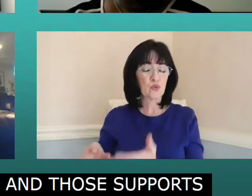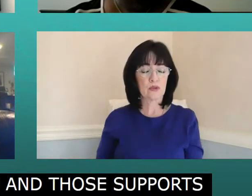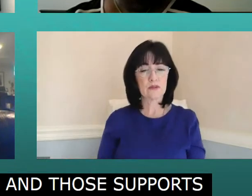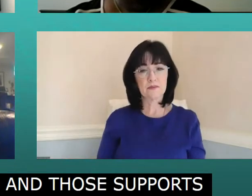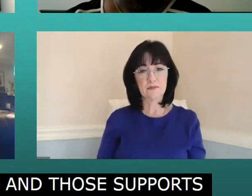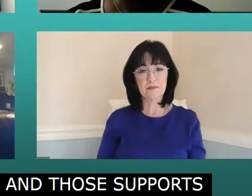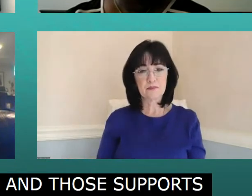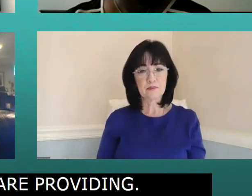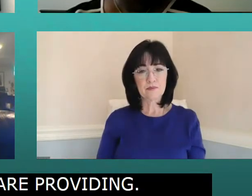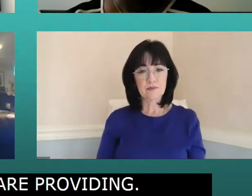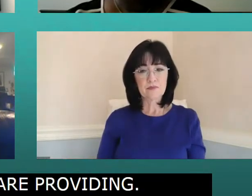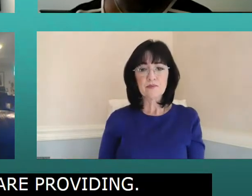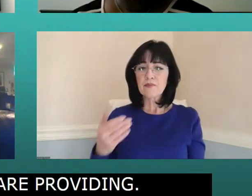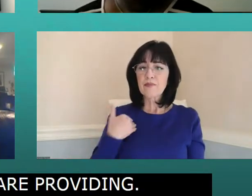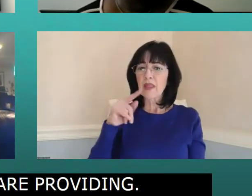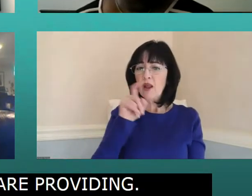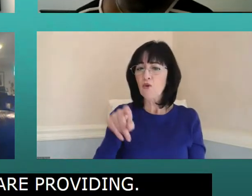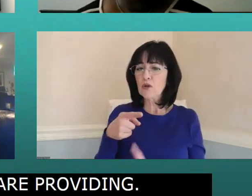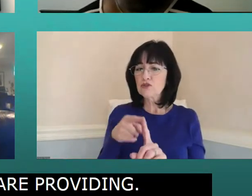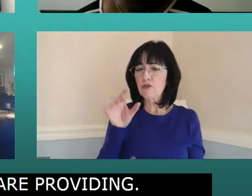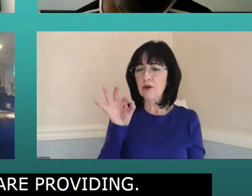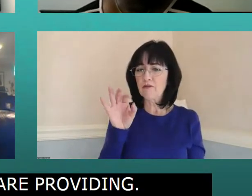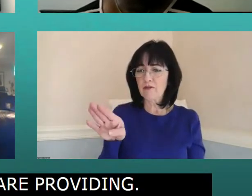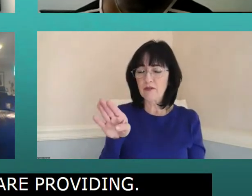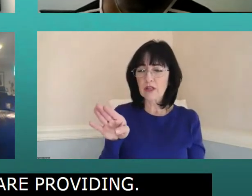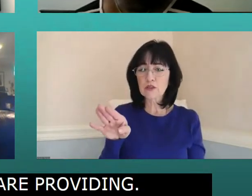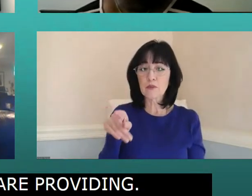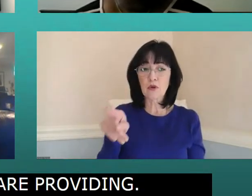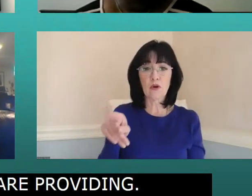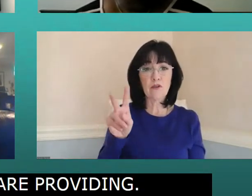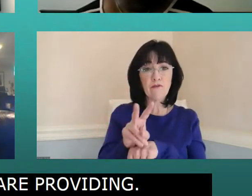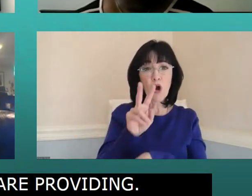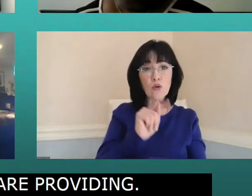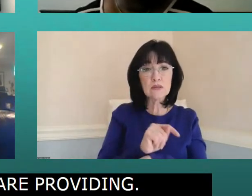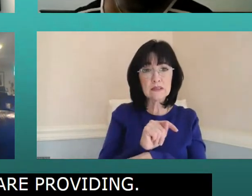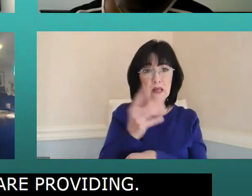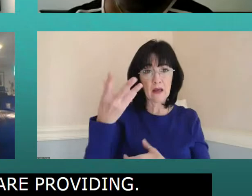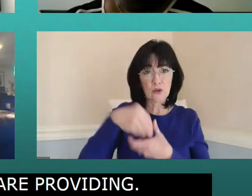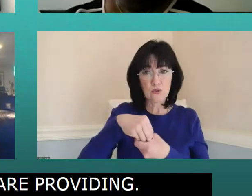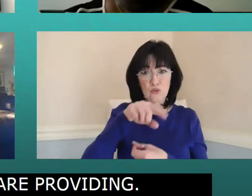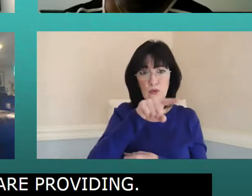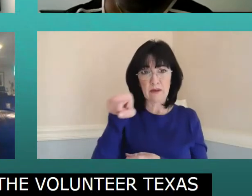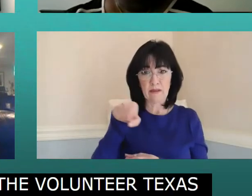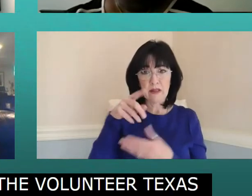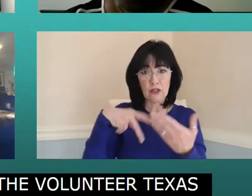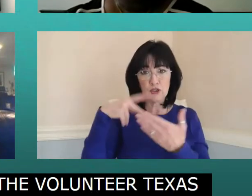A question from Facebook here. Are the VOTEX a part of the program?